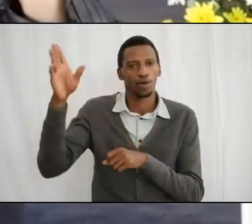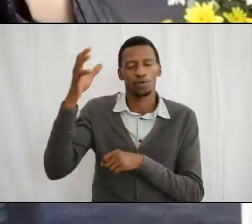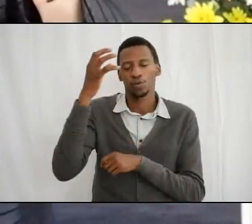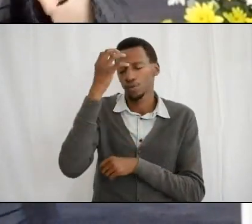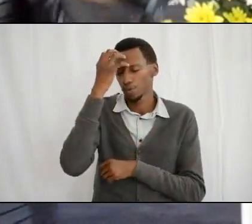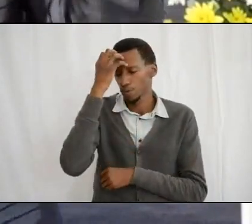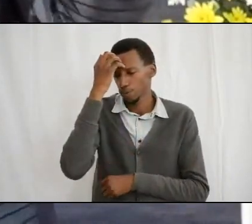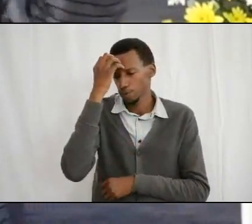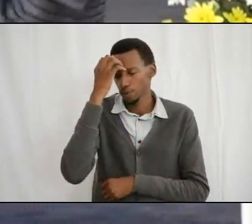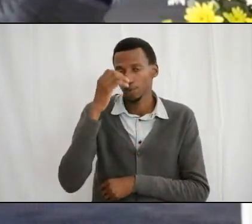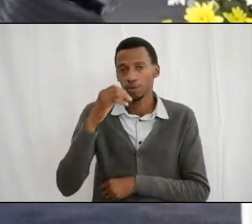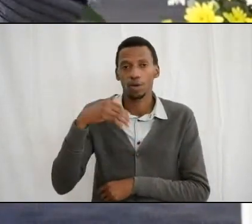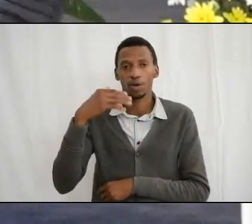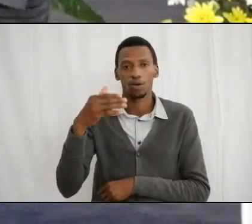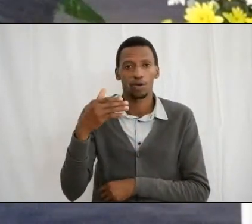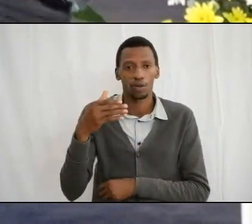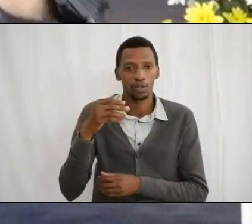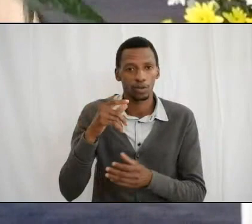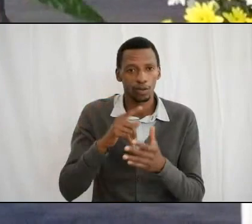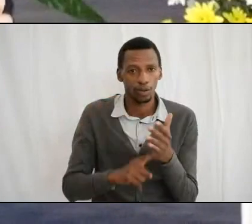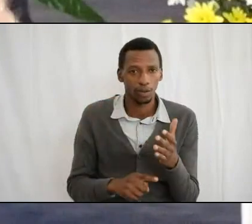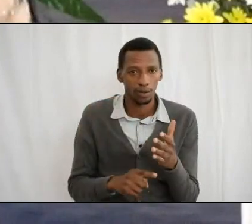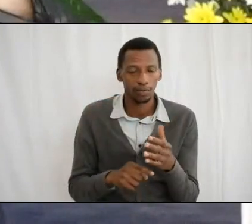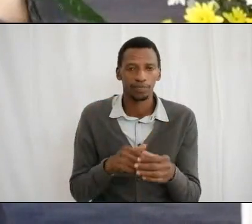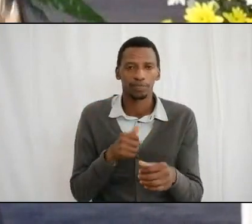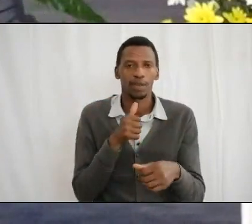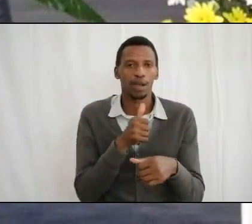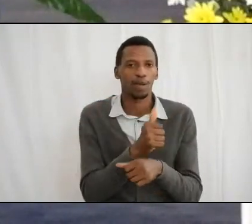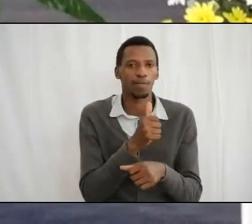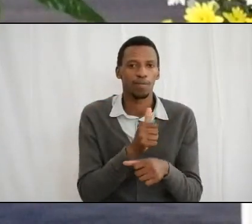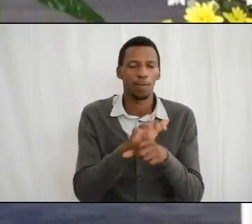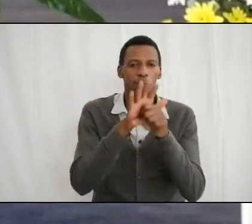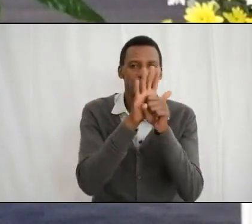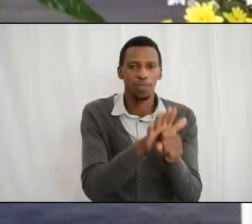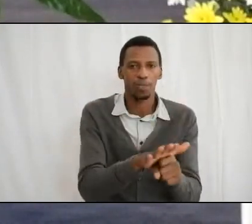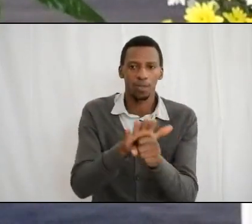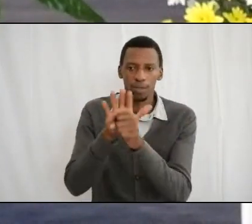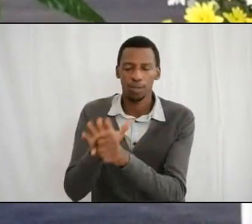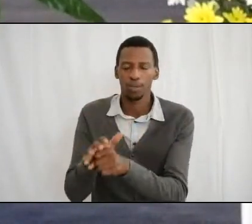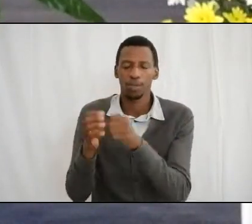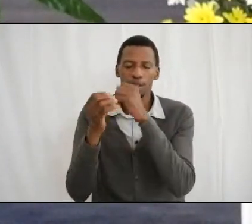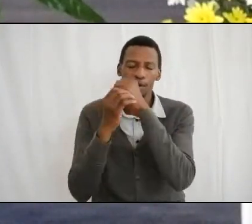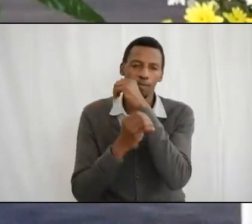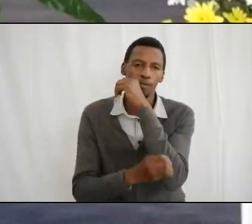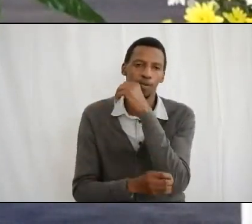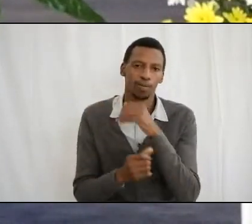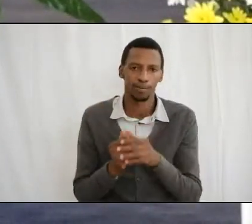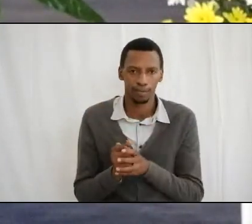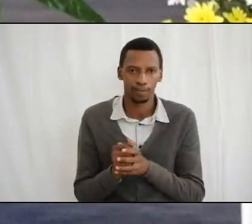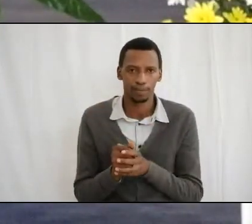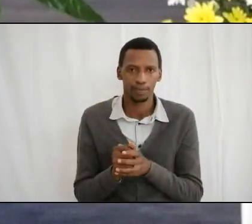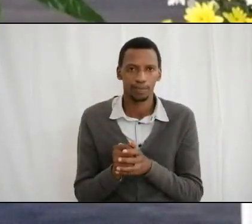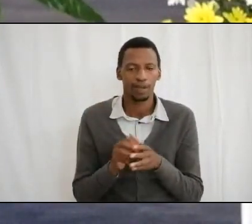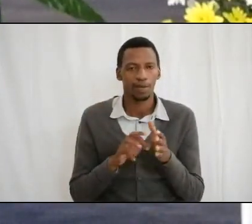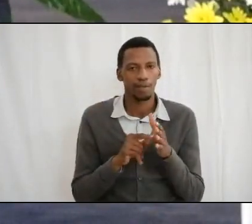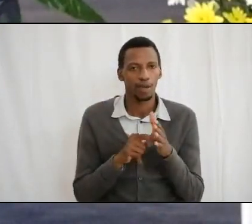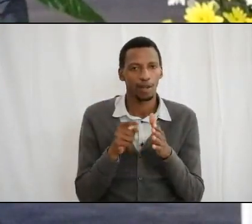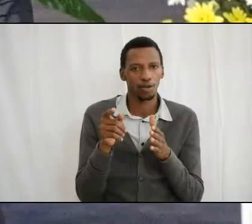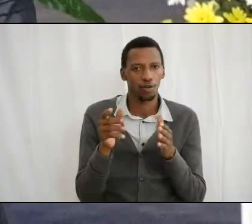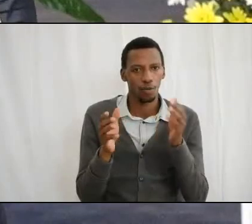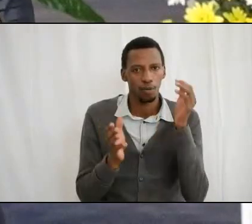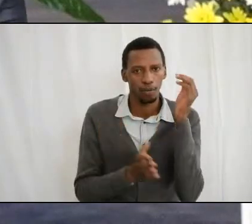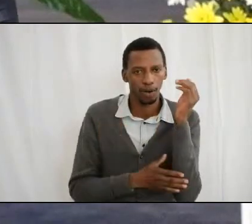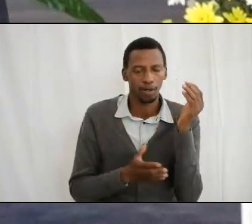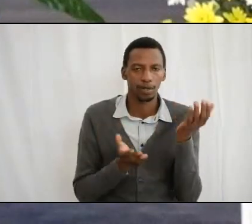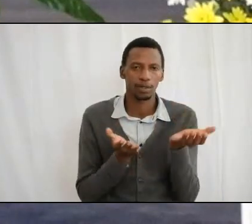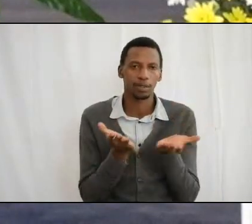is often abusing the helpless. It is being a bad steward, if you